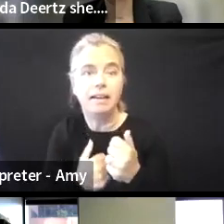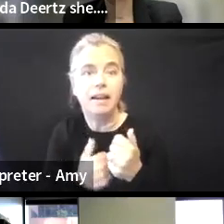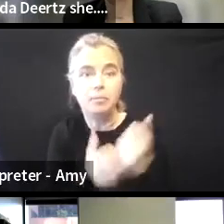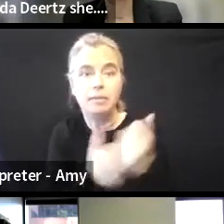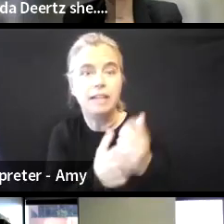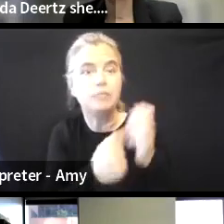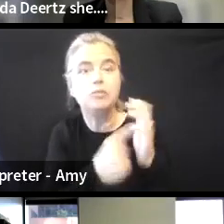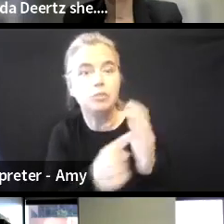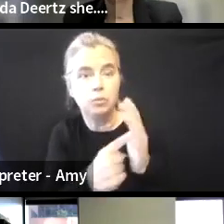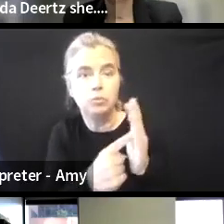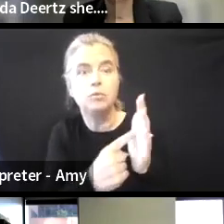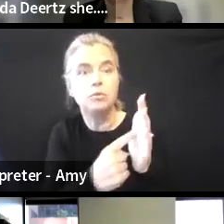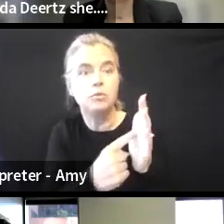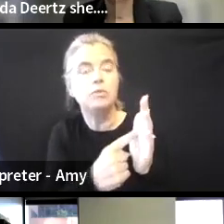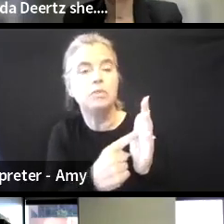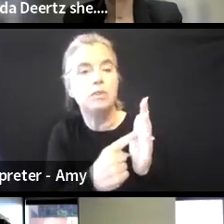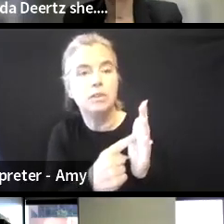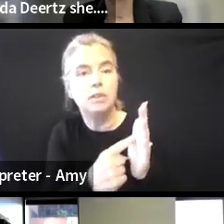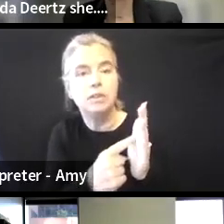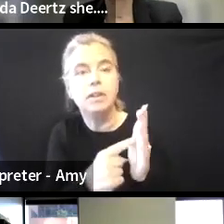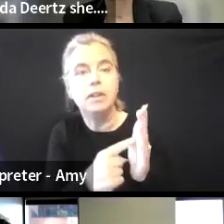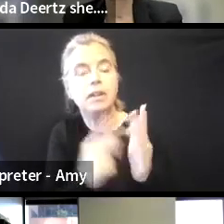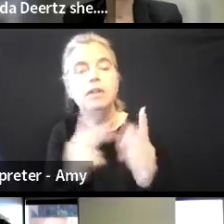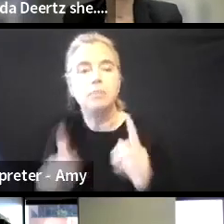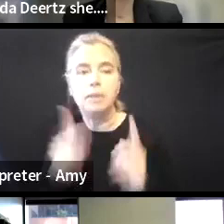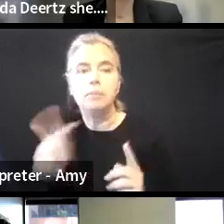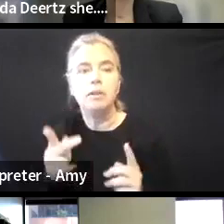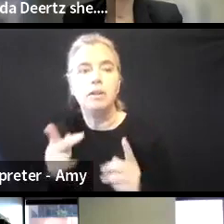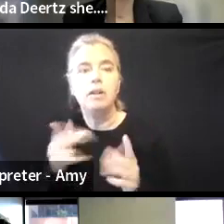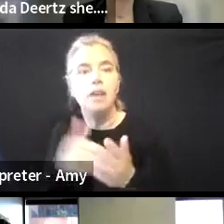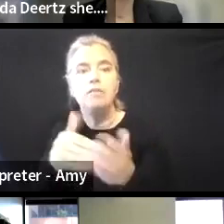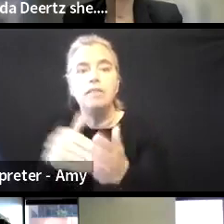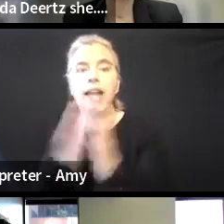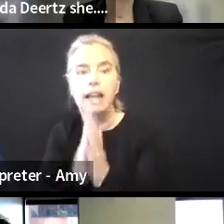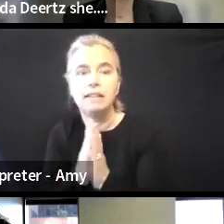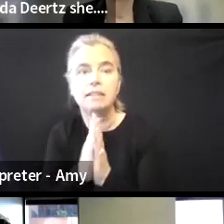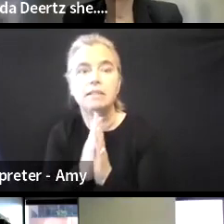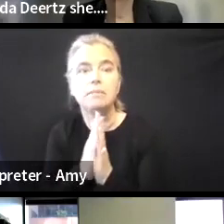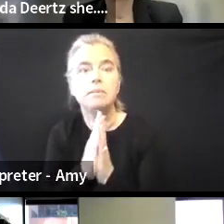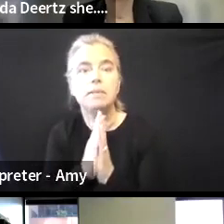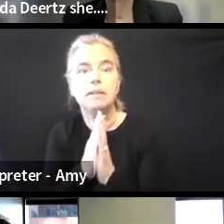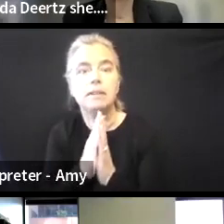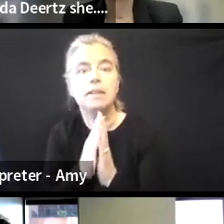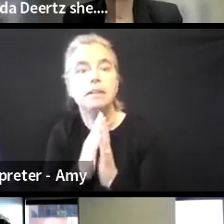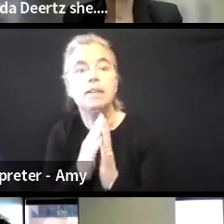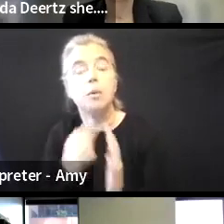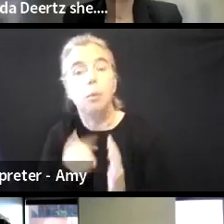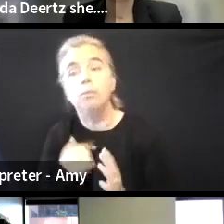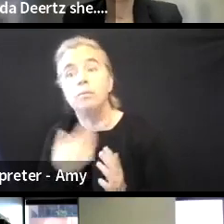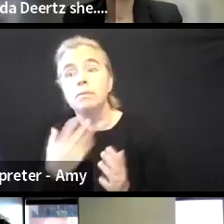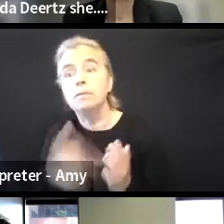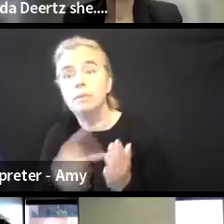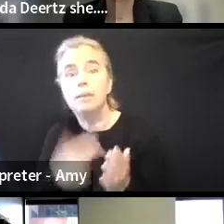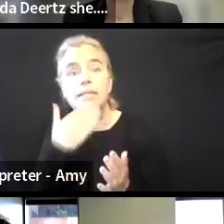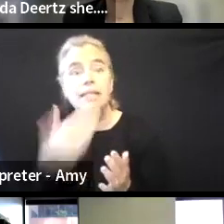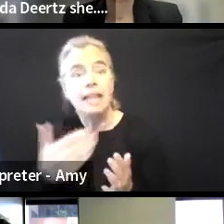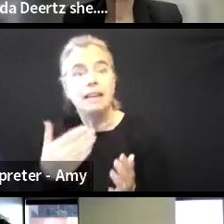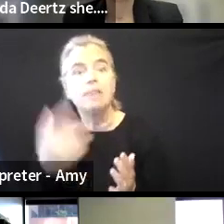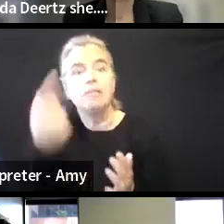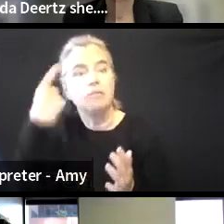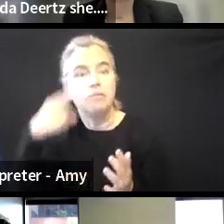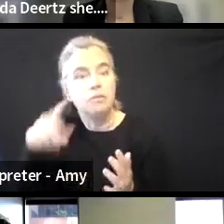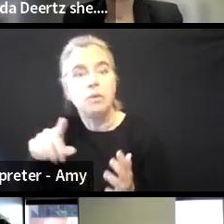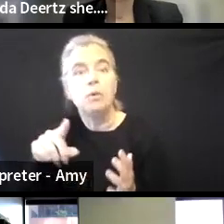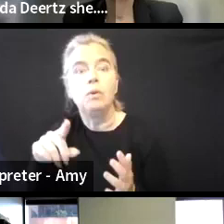get questions or thank yous from the investors in that program in keeping everybody